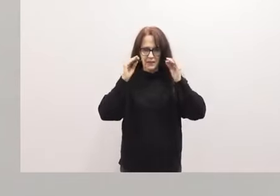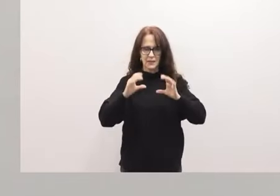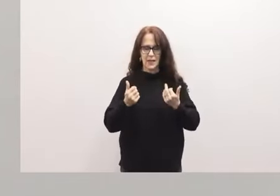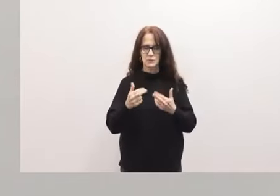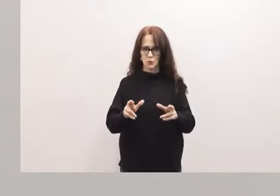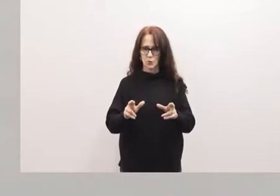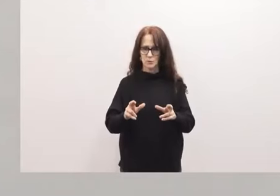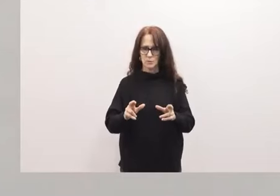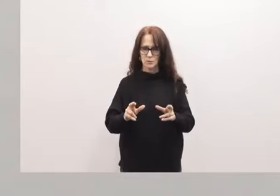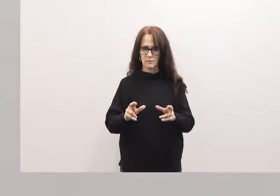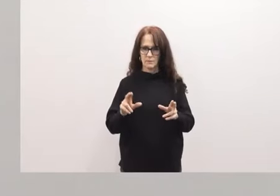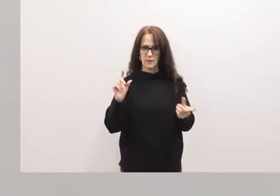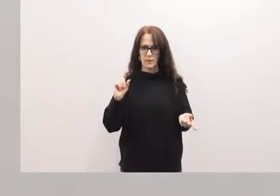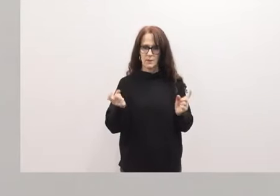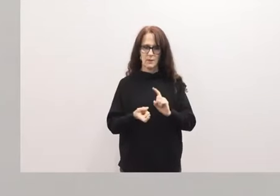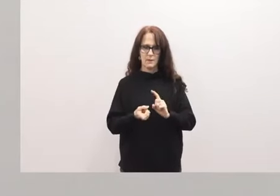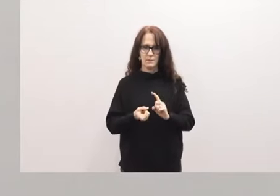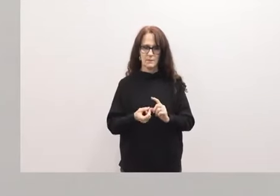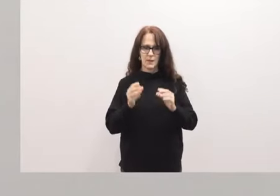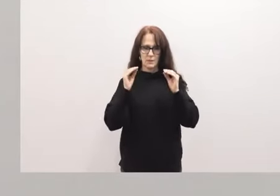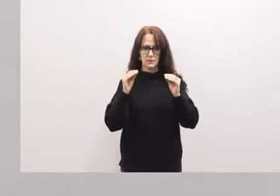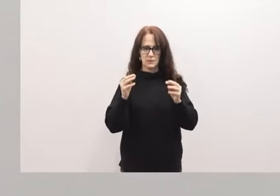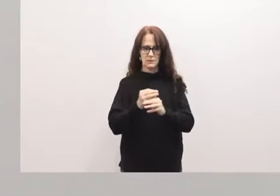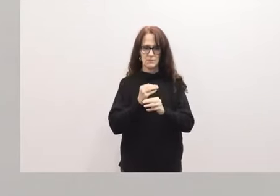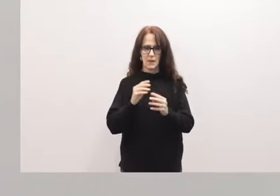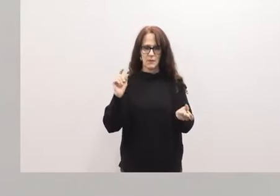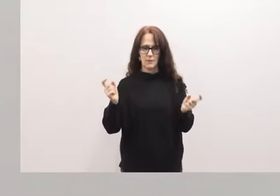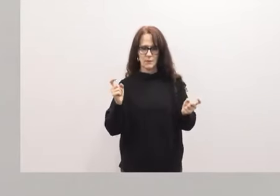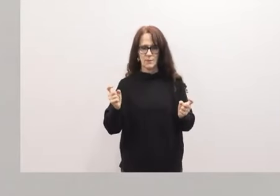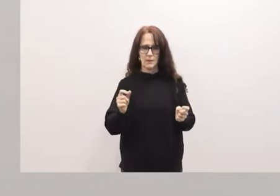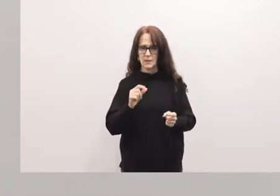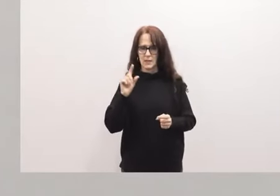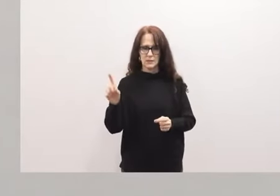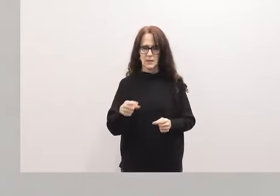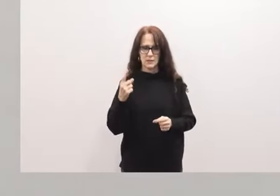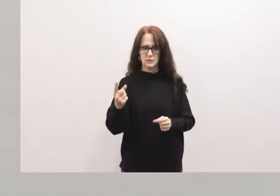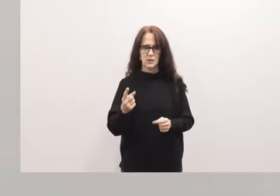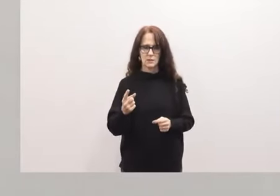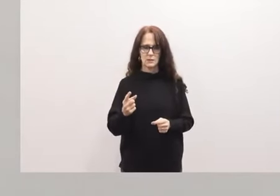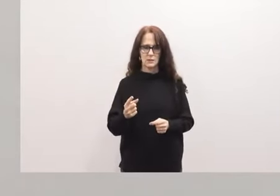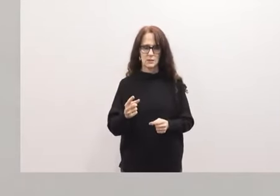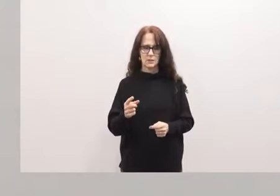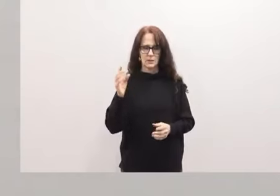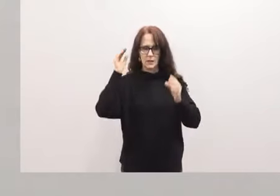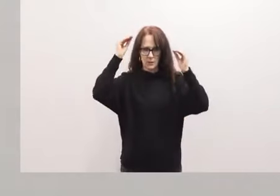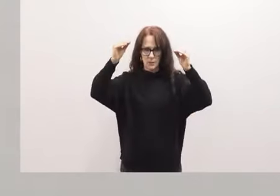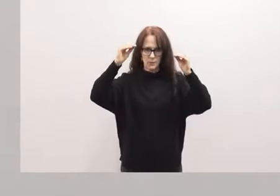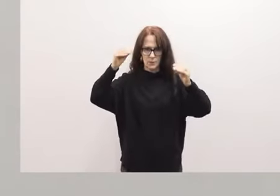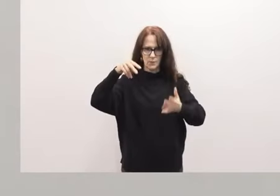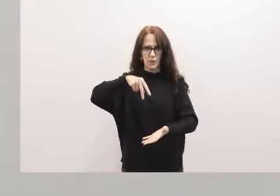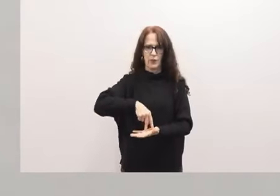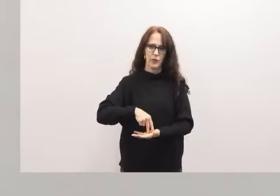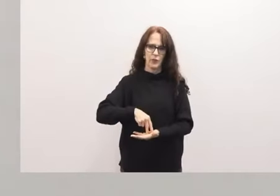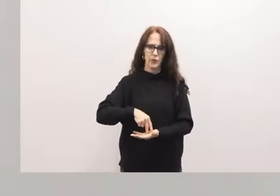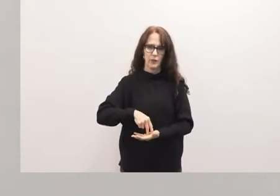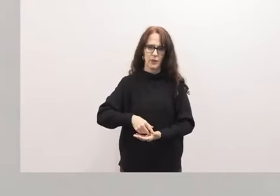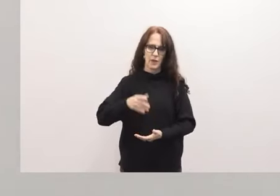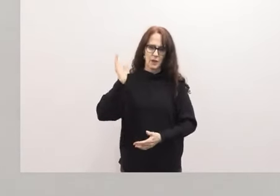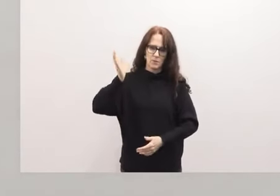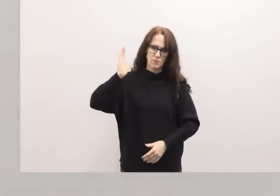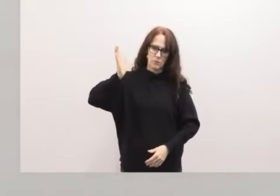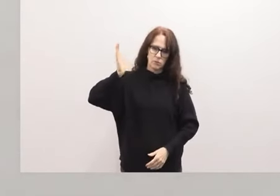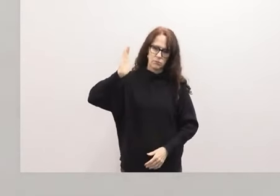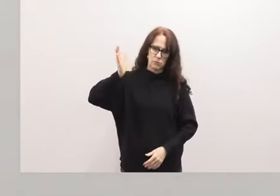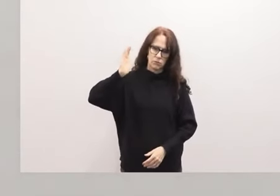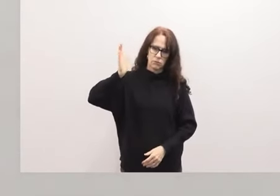really a real flip in how we teach mathematics. No longer is it just, you know, teacher up front, sage on the stage, imparting